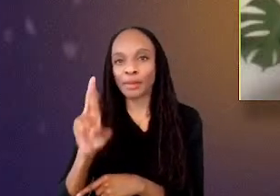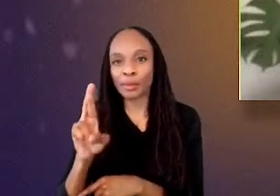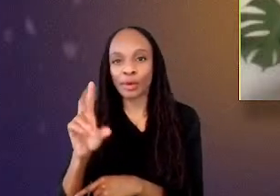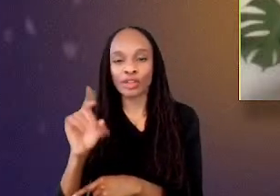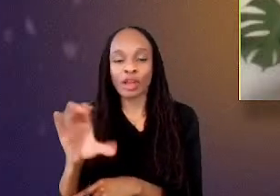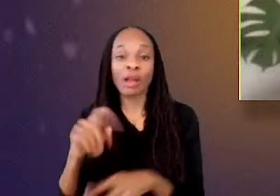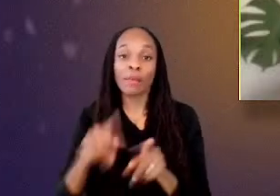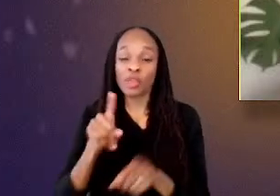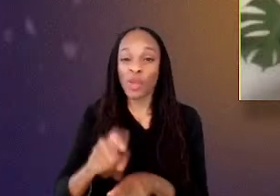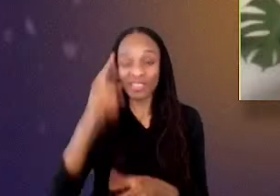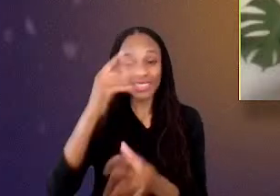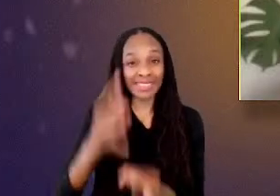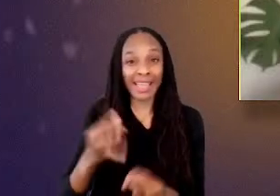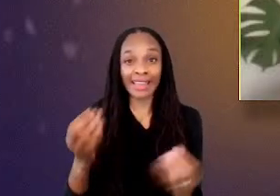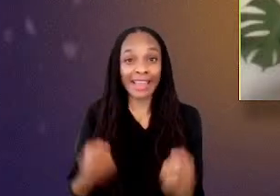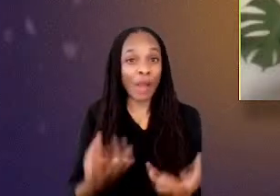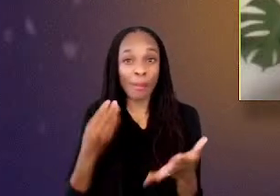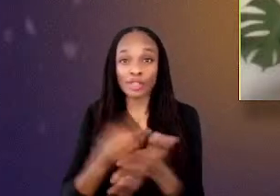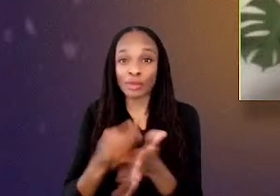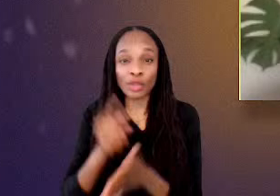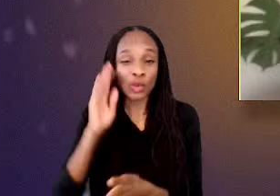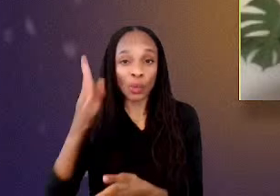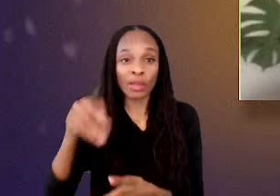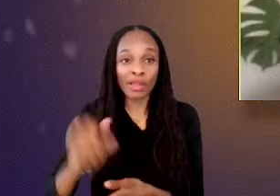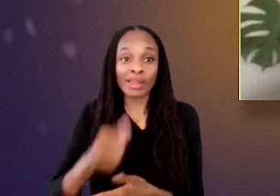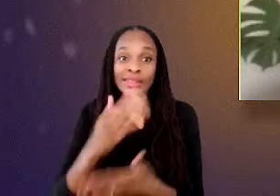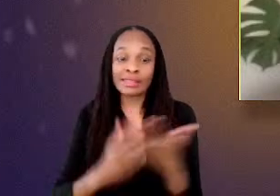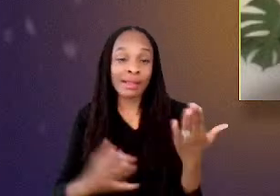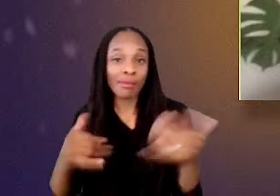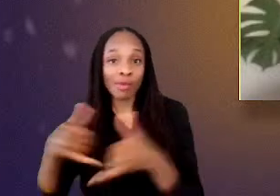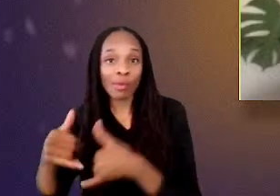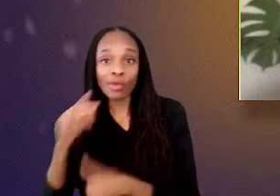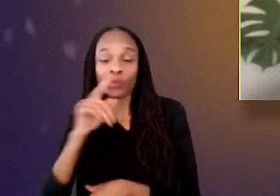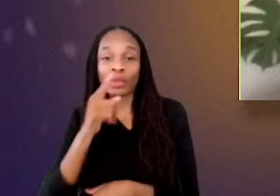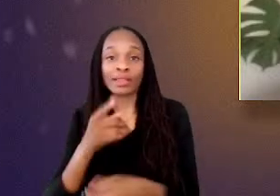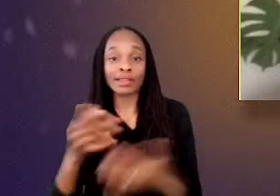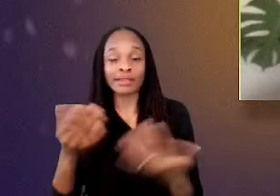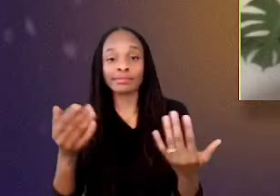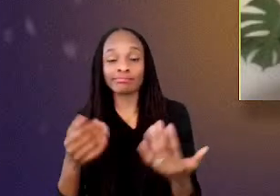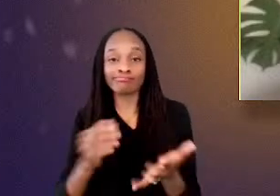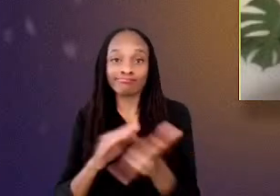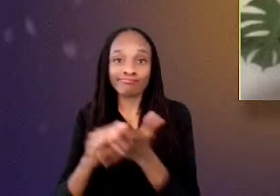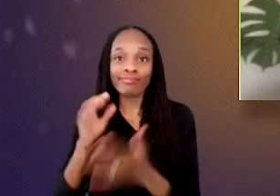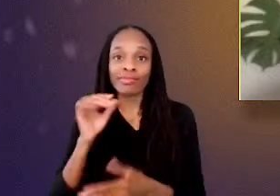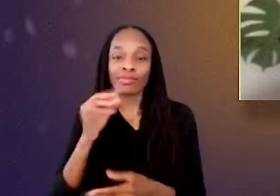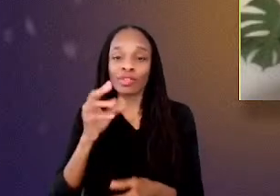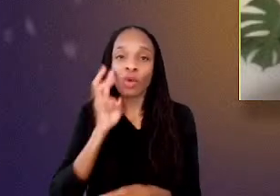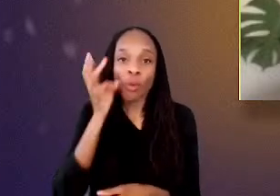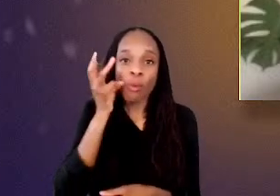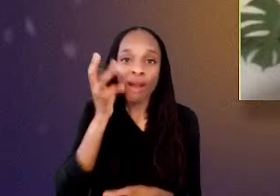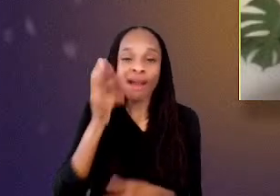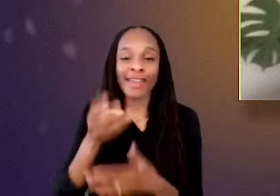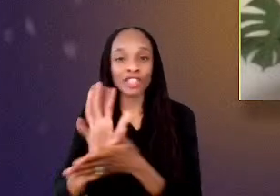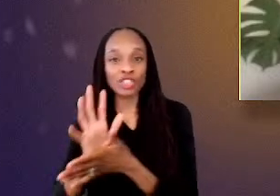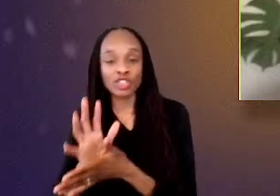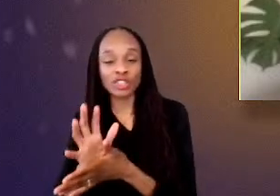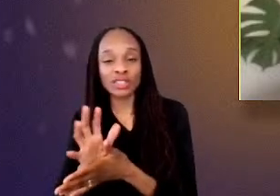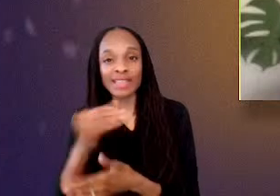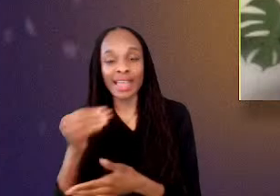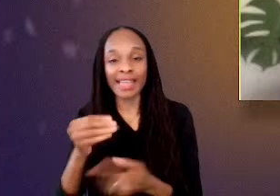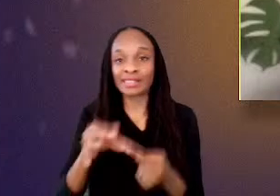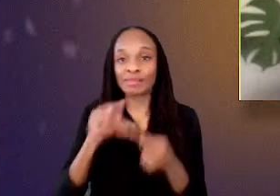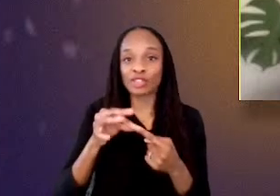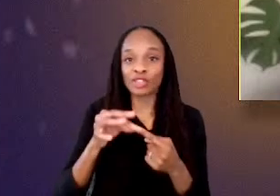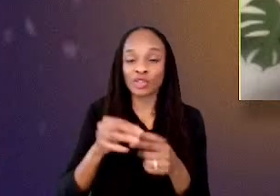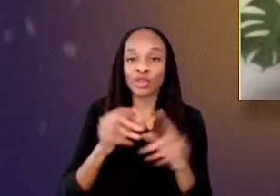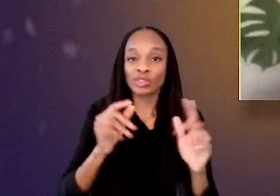really, really reward wine and cheese toasts in LA and special screenings with members of their boards, and